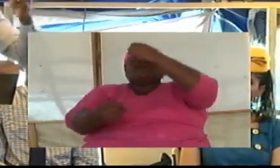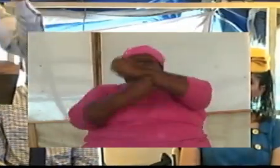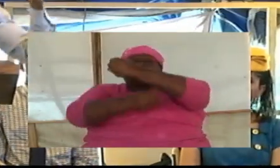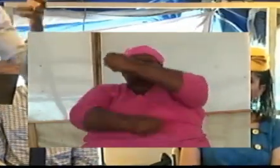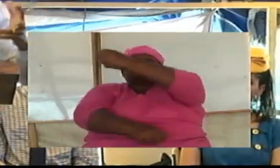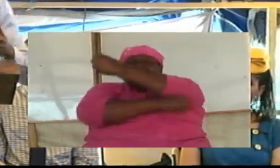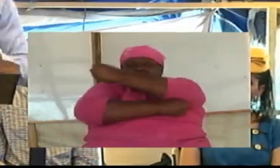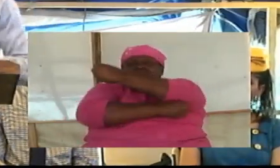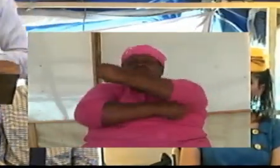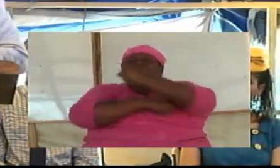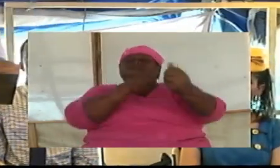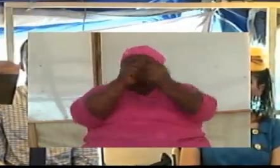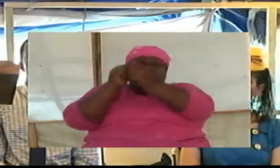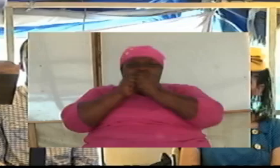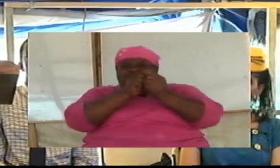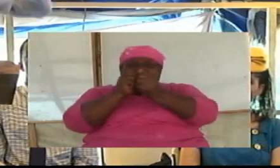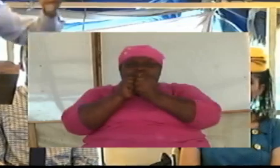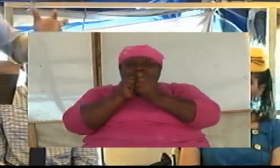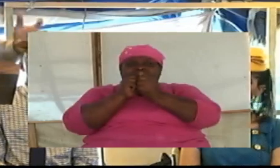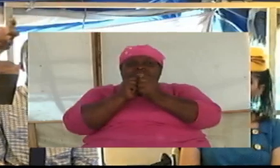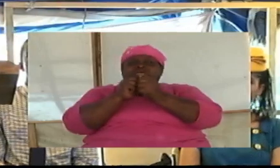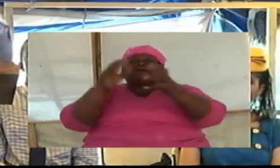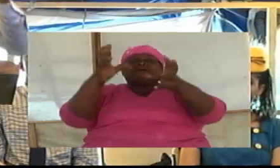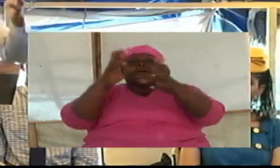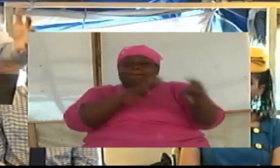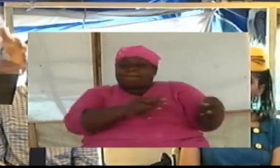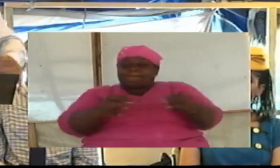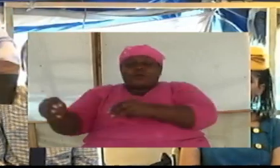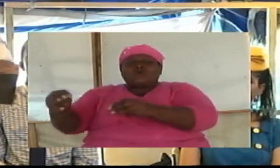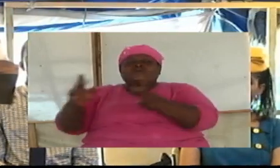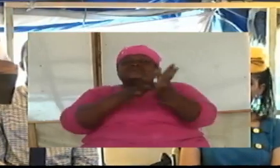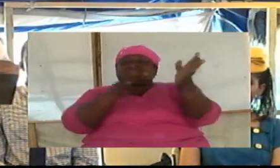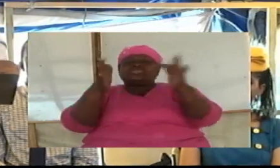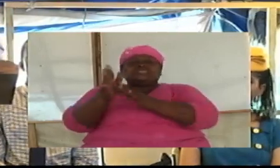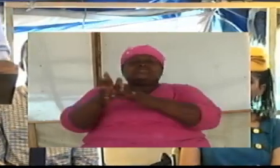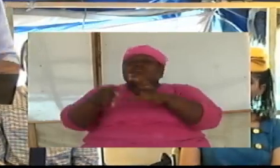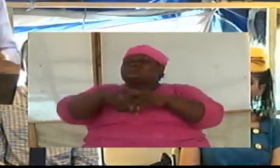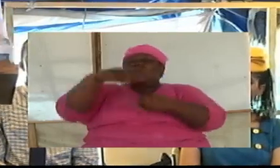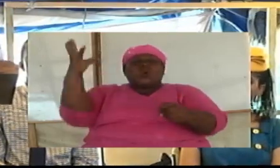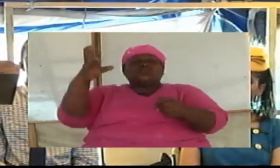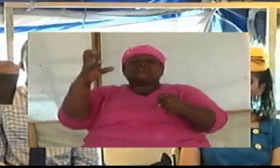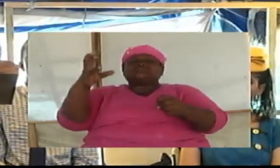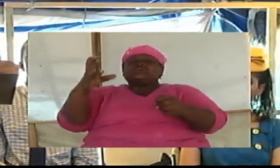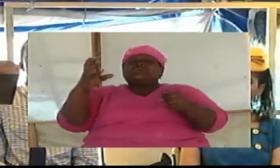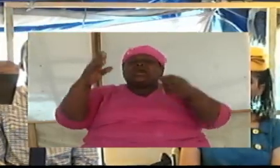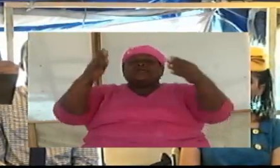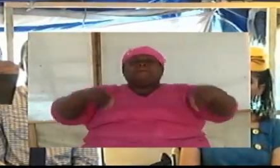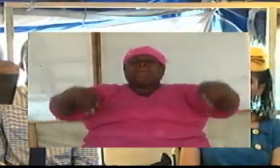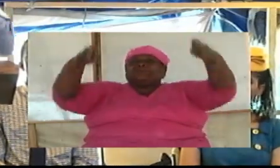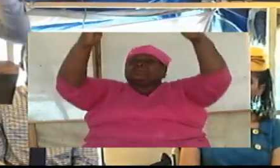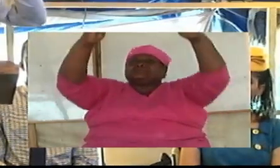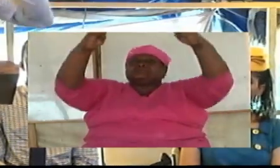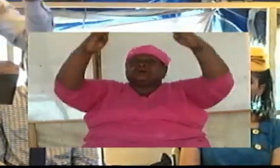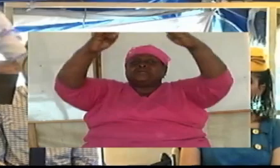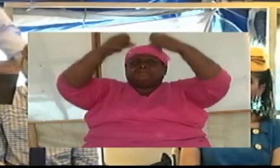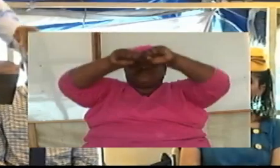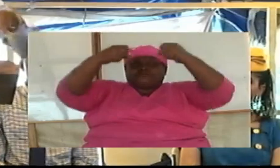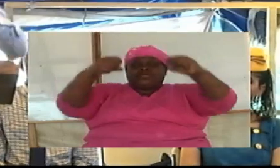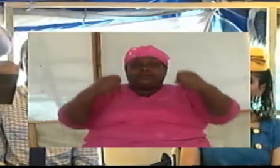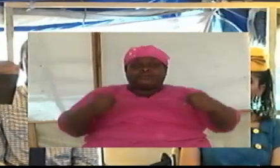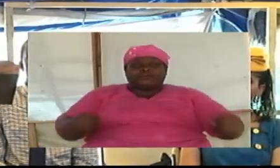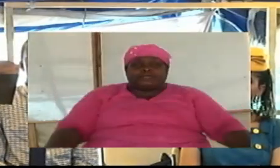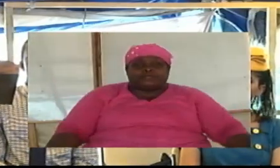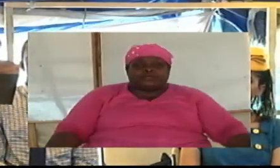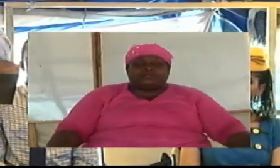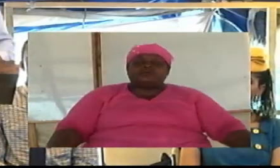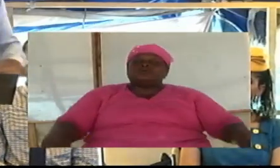of the equation, then the building is going to crumble. Hallelujah. And so we've got to recognize that in this time that